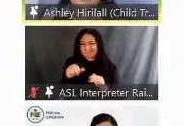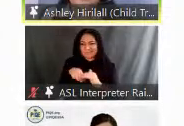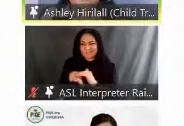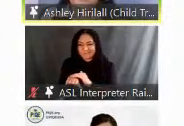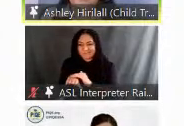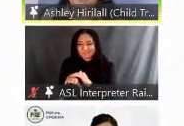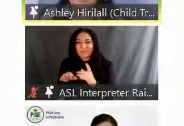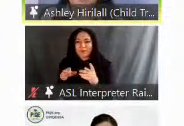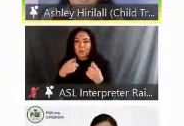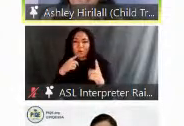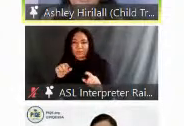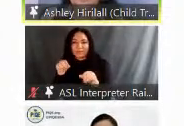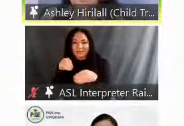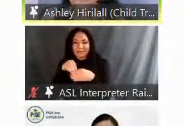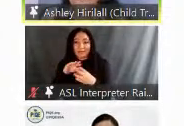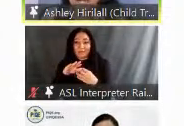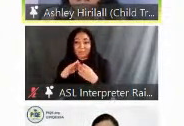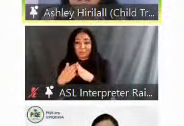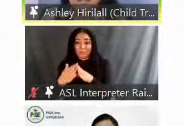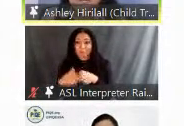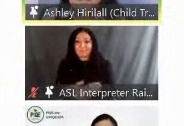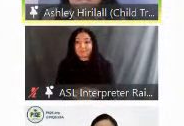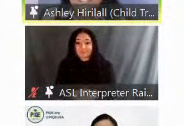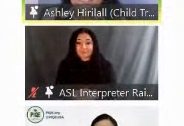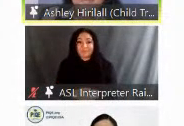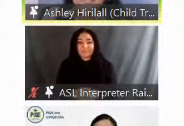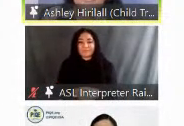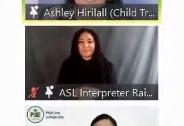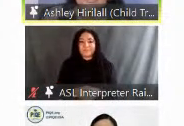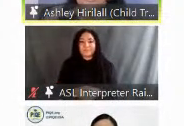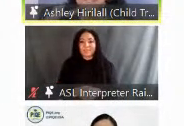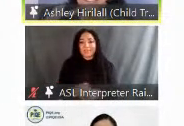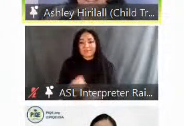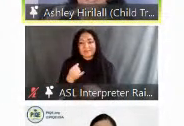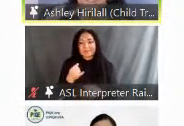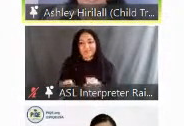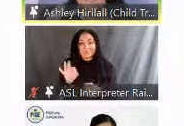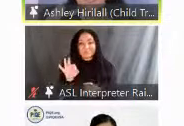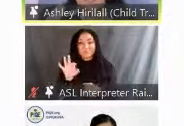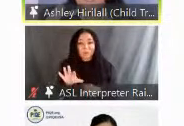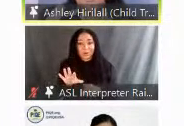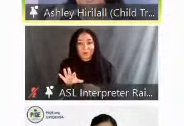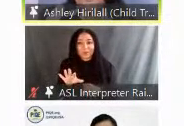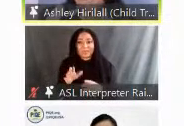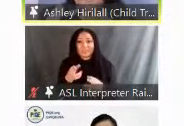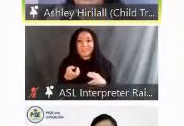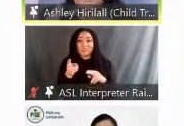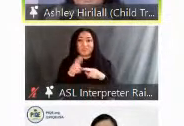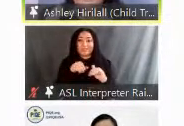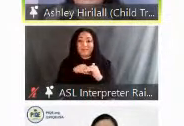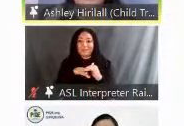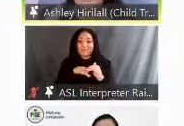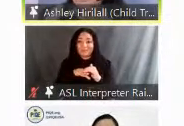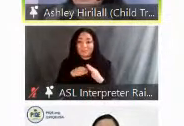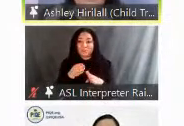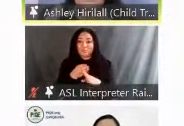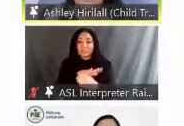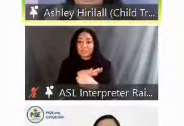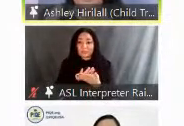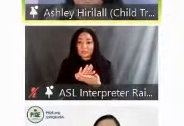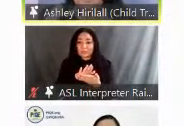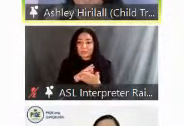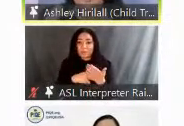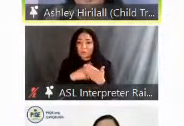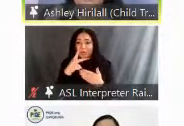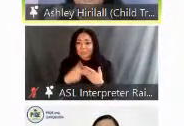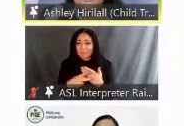community. I want to end with a final note in that increasing access to preschool programs does not need to